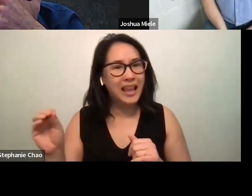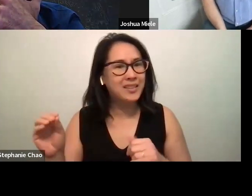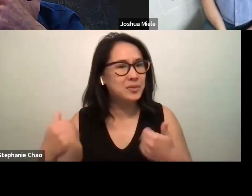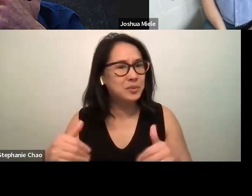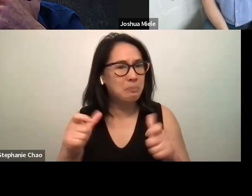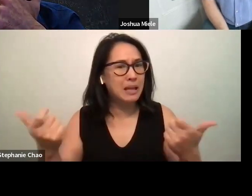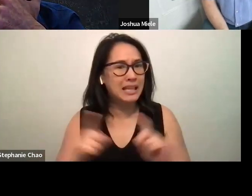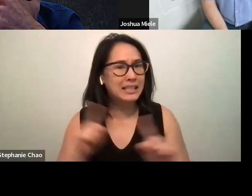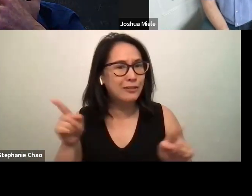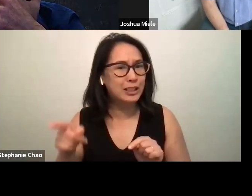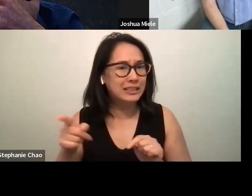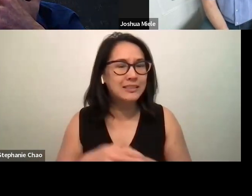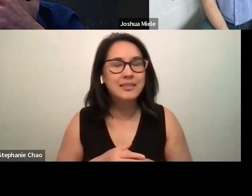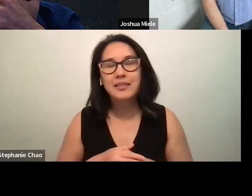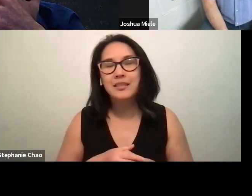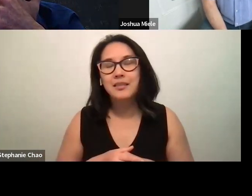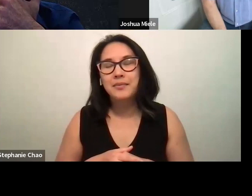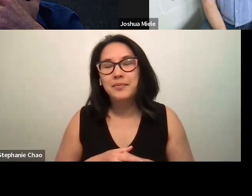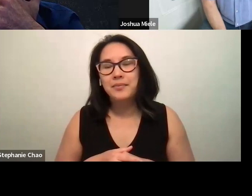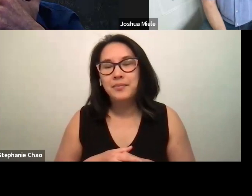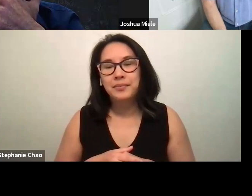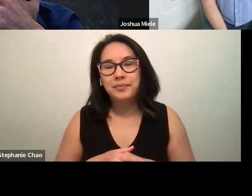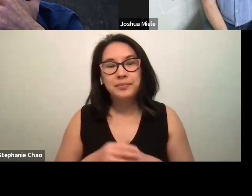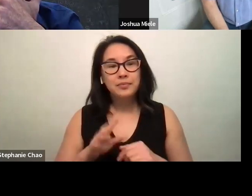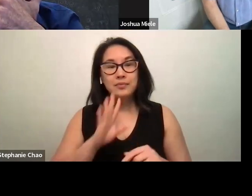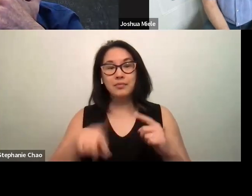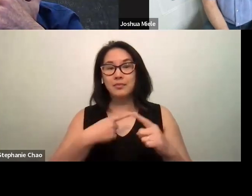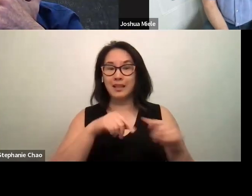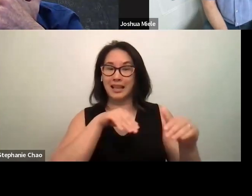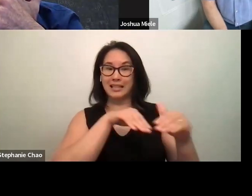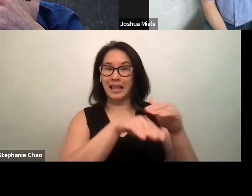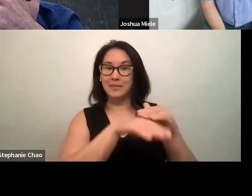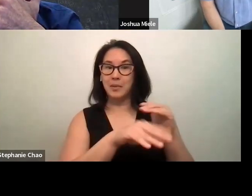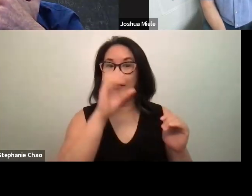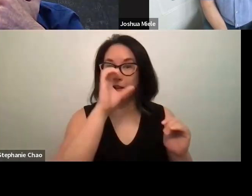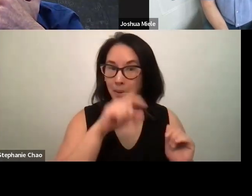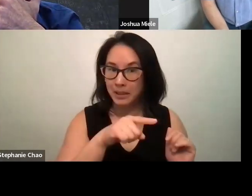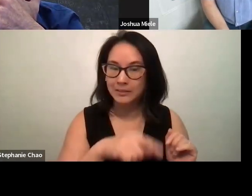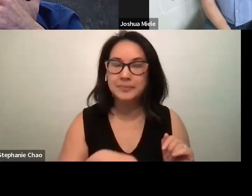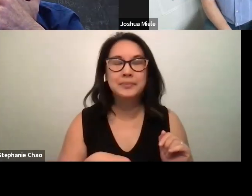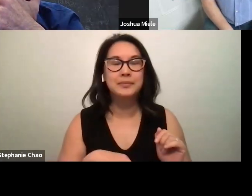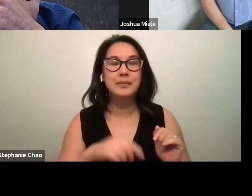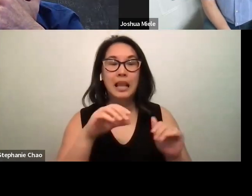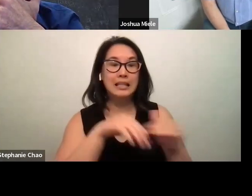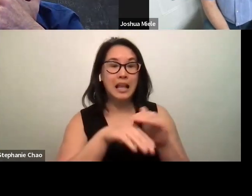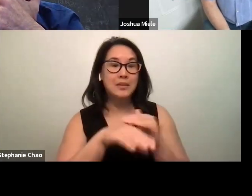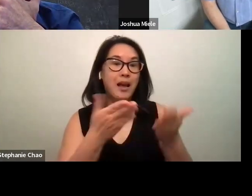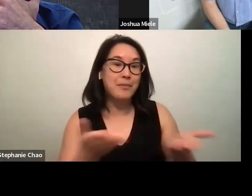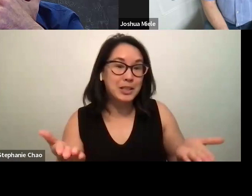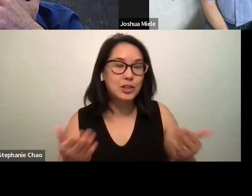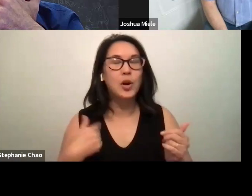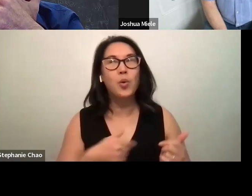difference. And I think that if we are talking about accessibility of a comic or accessibility of the material, we have